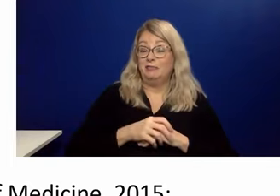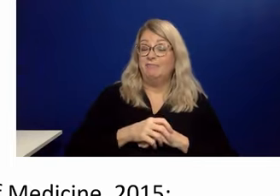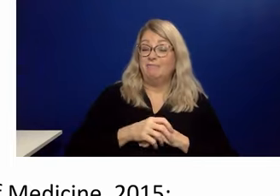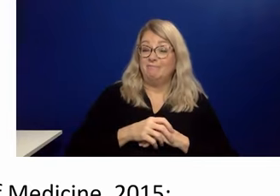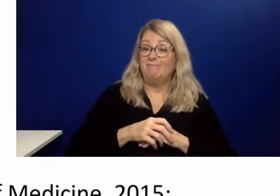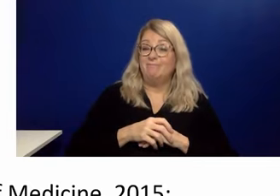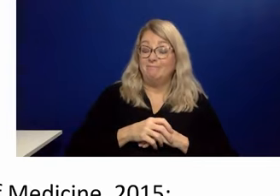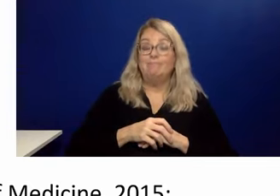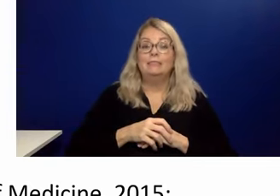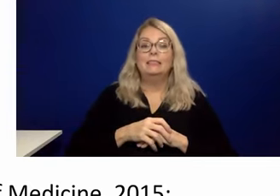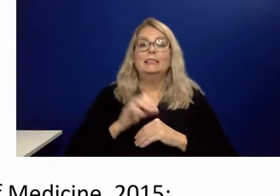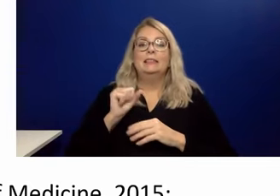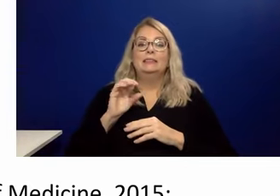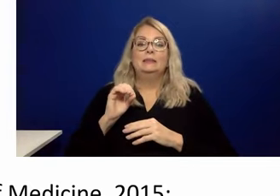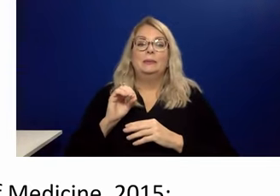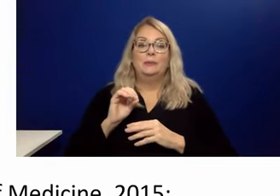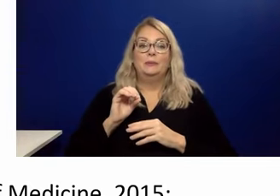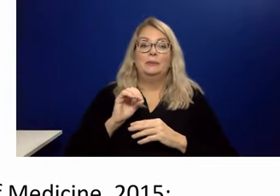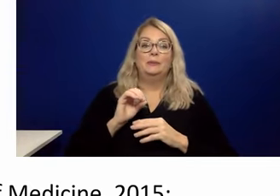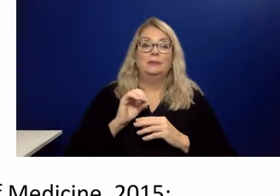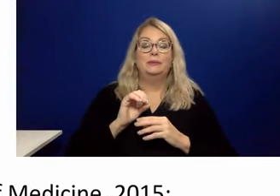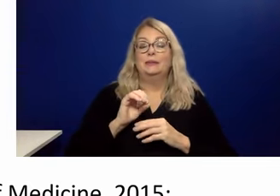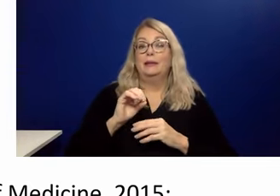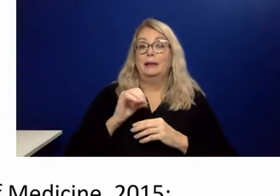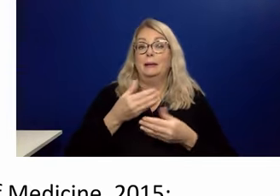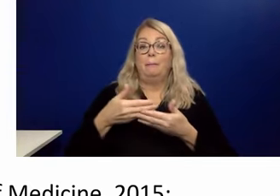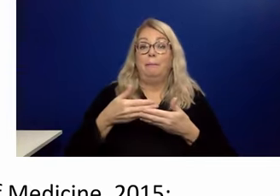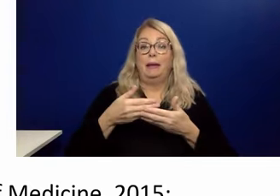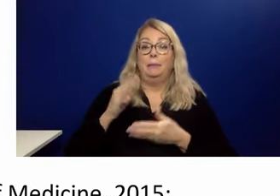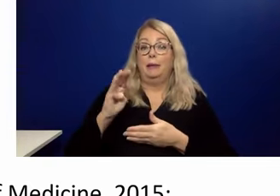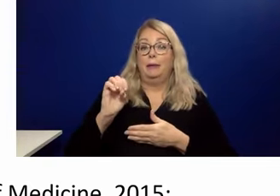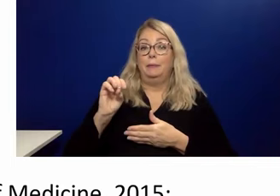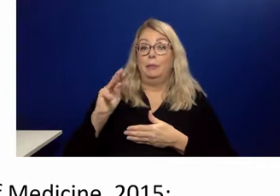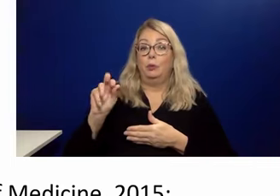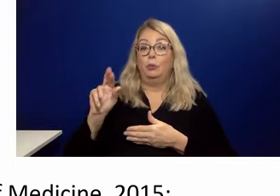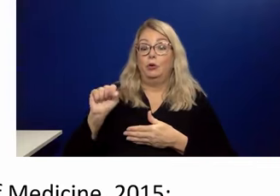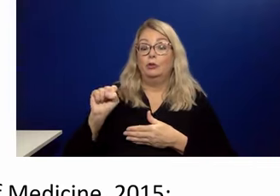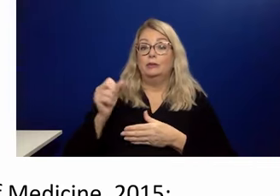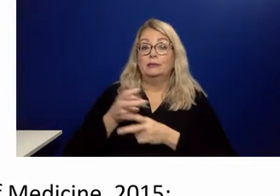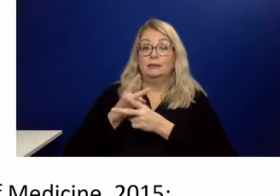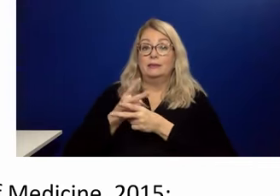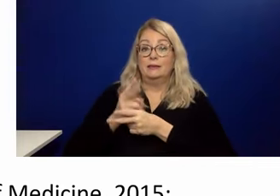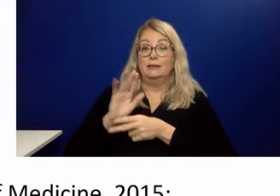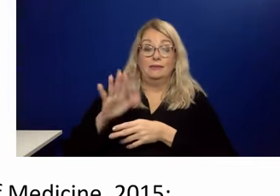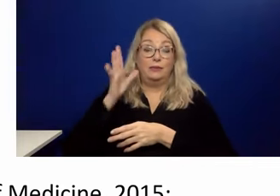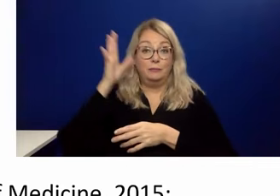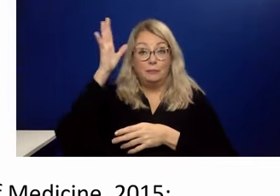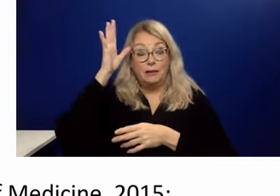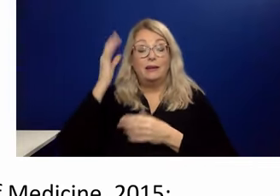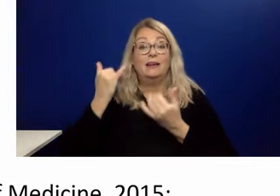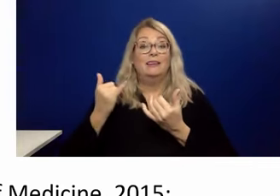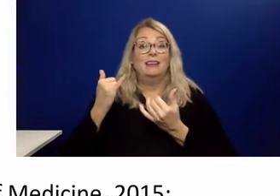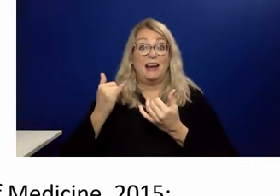And aging, the baby boomers taking care of their parents, and then the baby boomers entering, right,